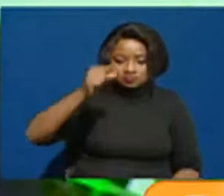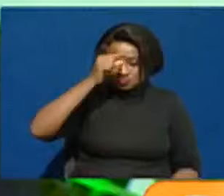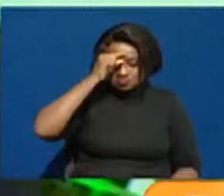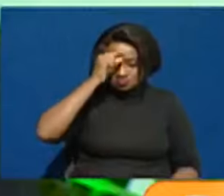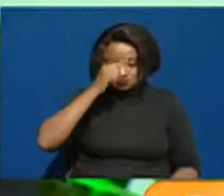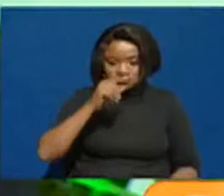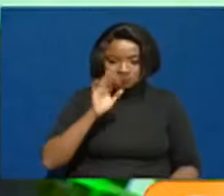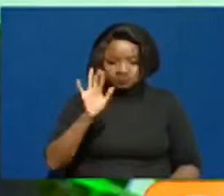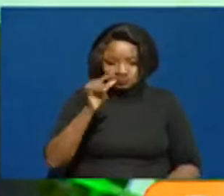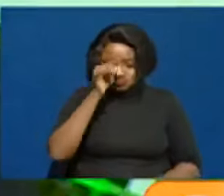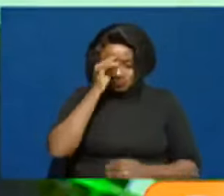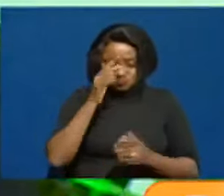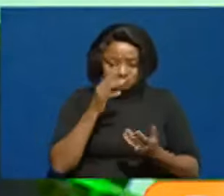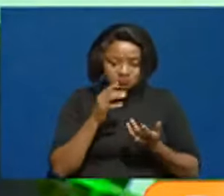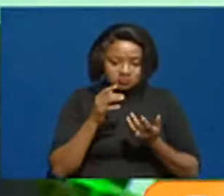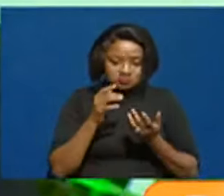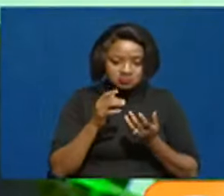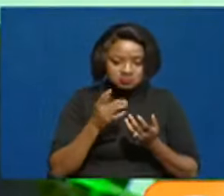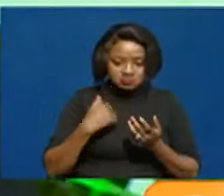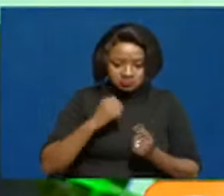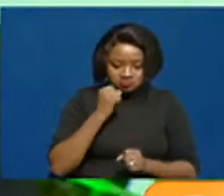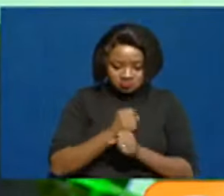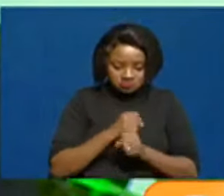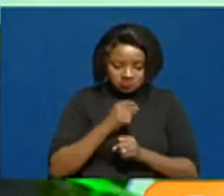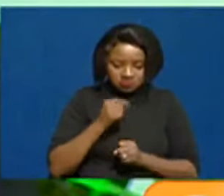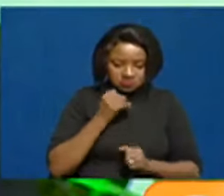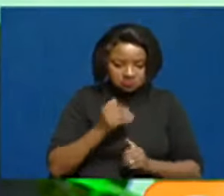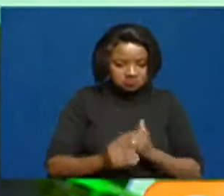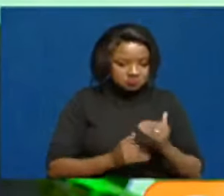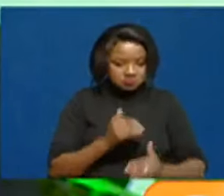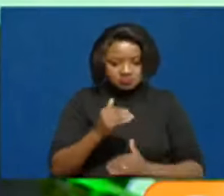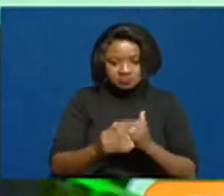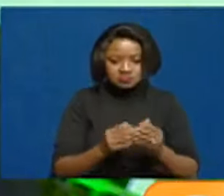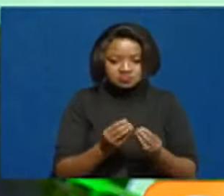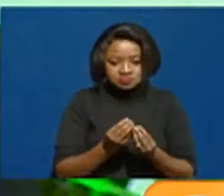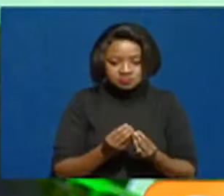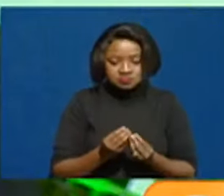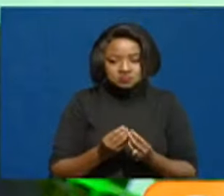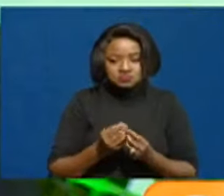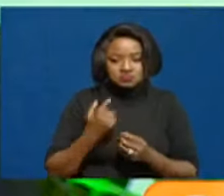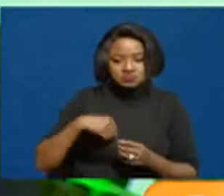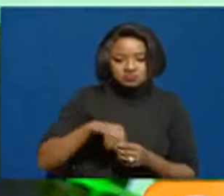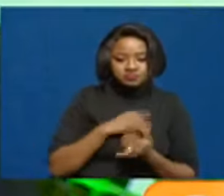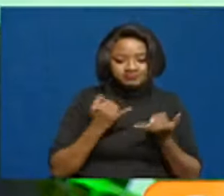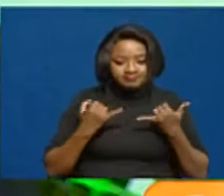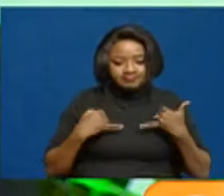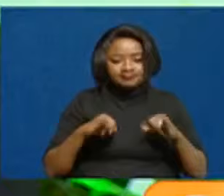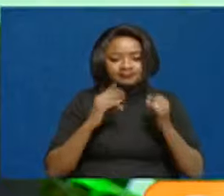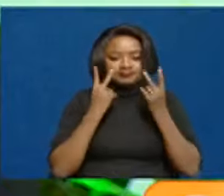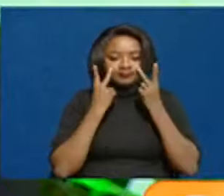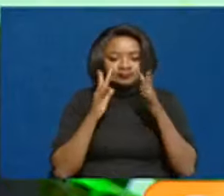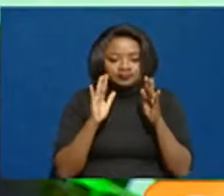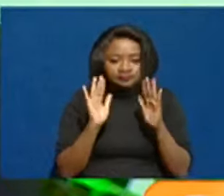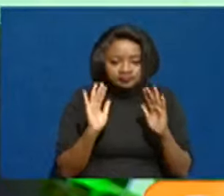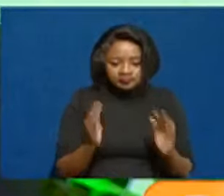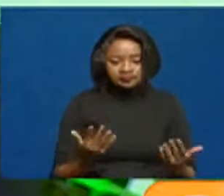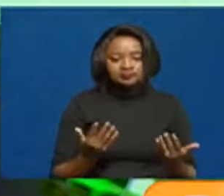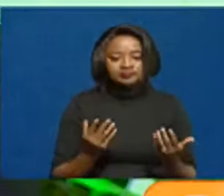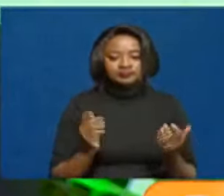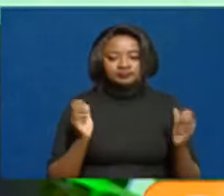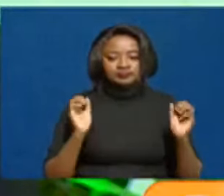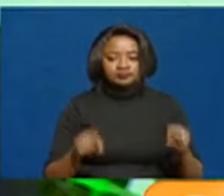this as an ongoing work in progress. So we are looking at how we can now domesticate